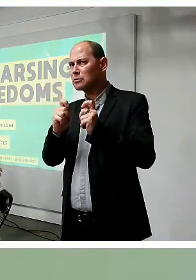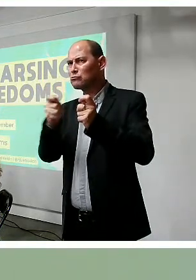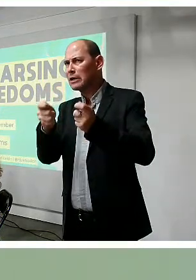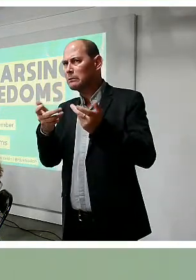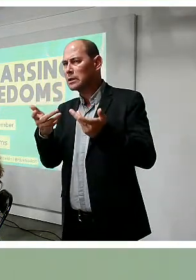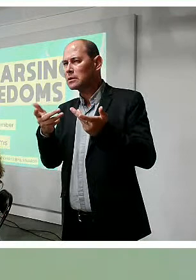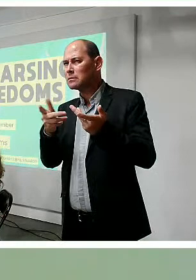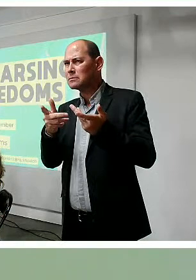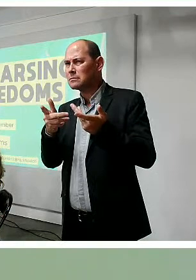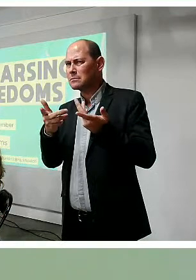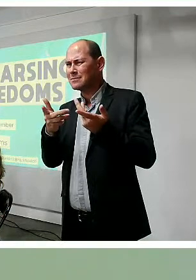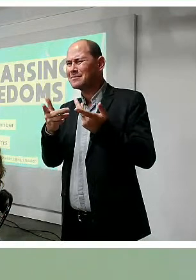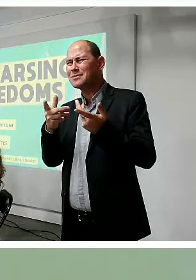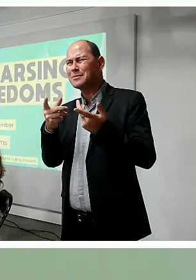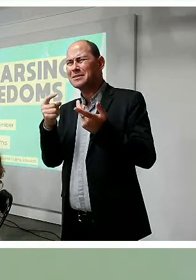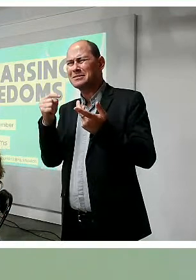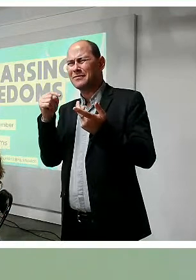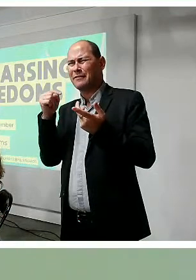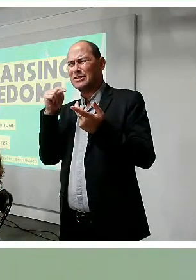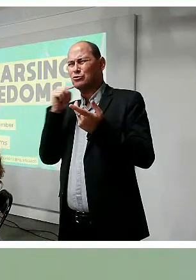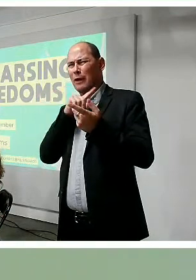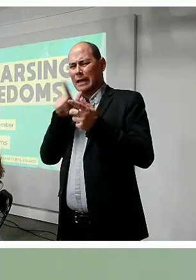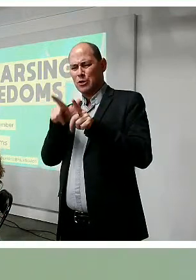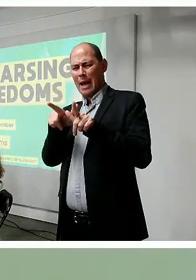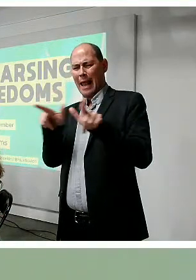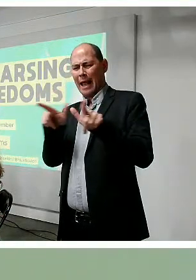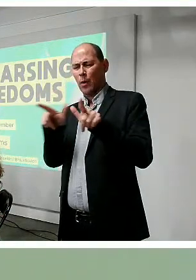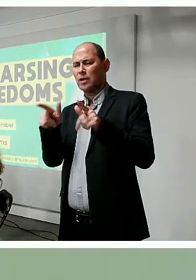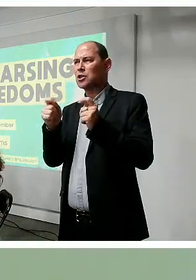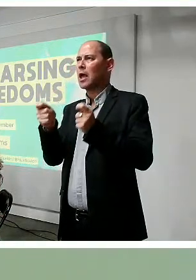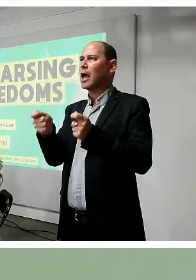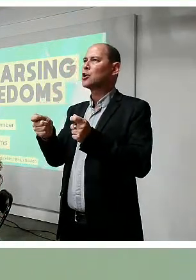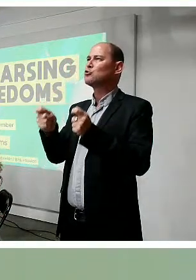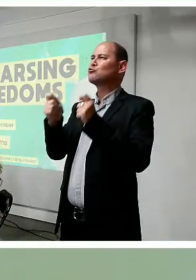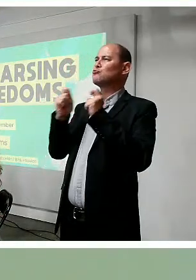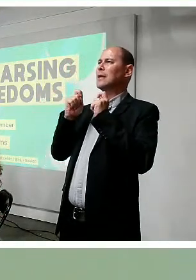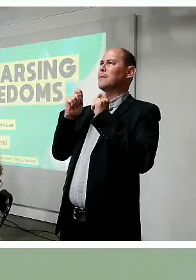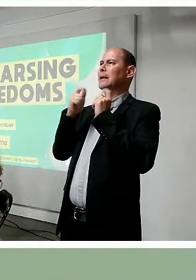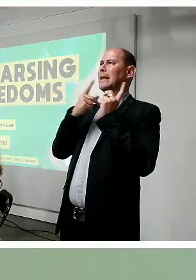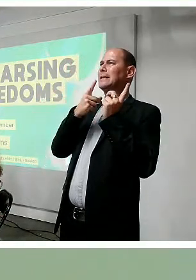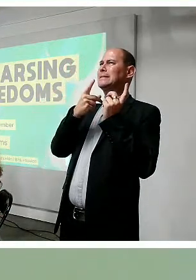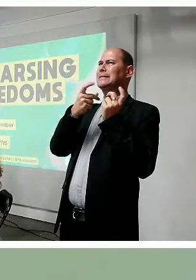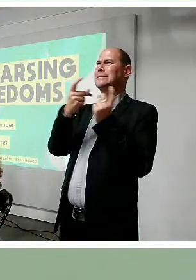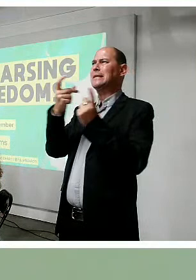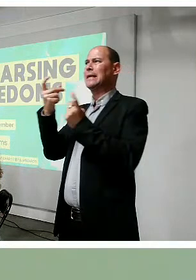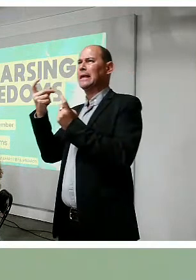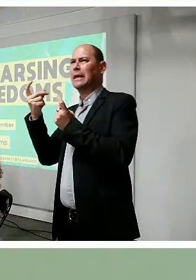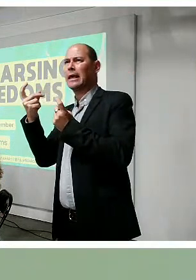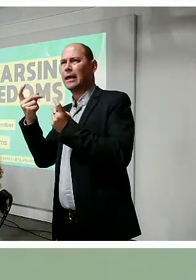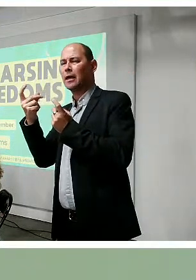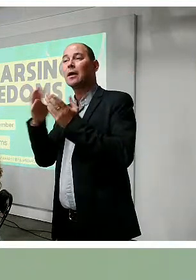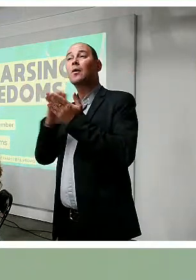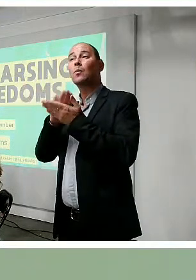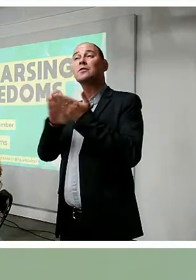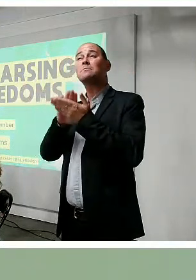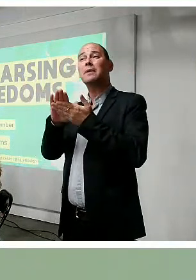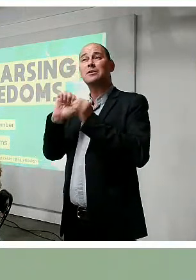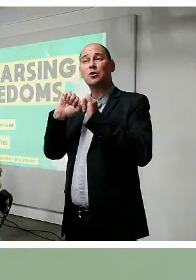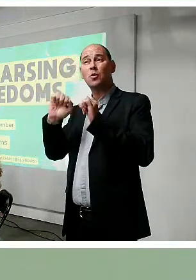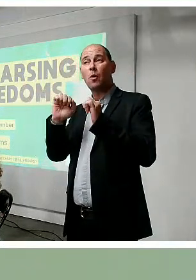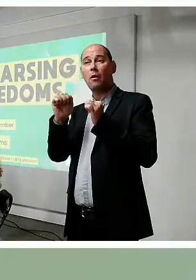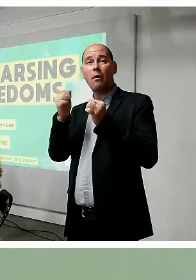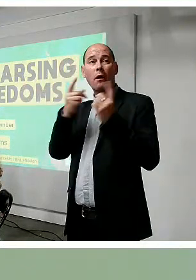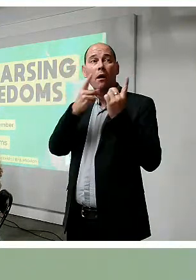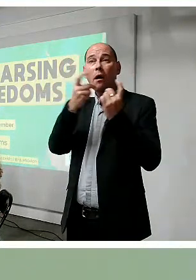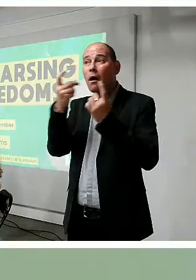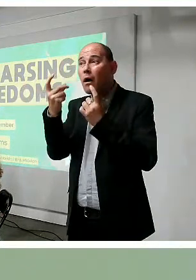about the language that's used, which is very descriptive, which means you're accessing stuff or you're looking for benefits